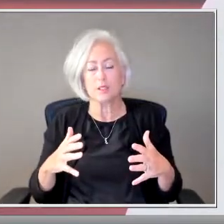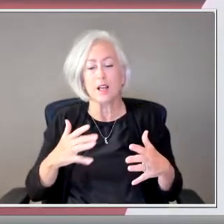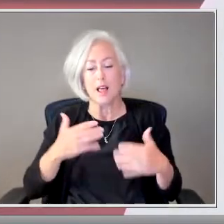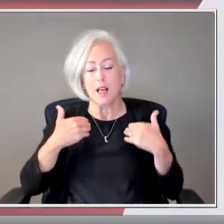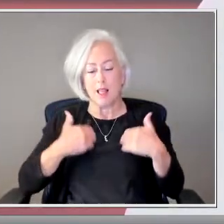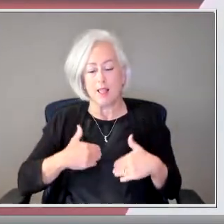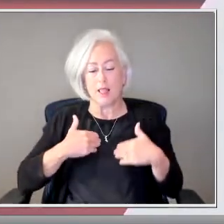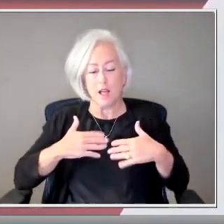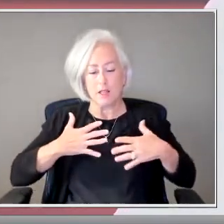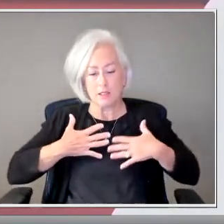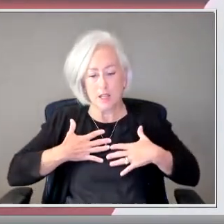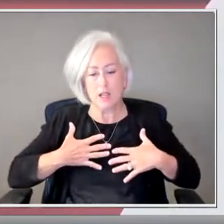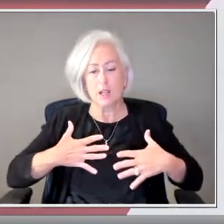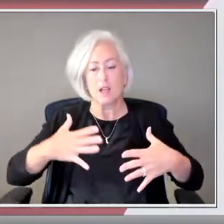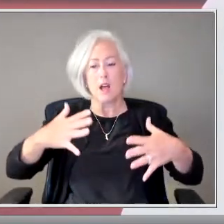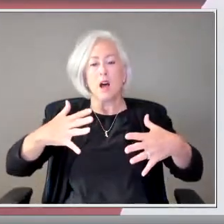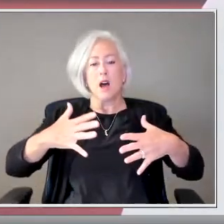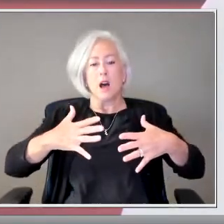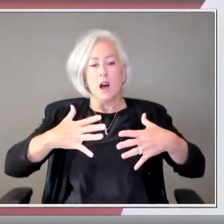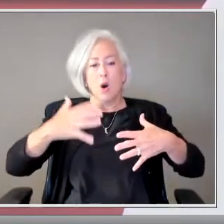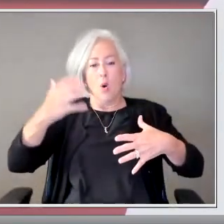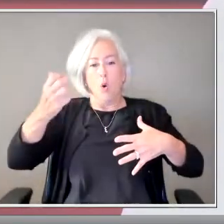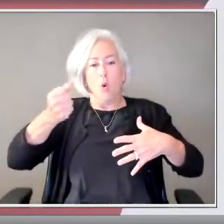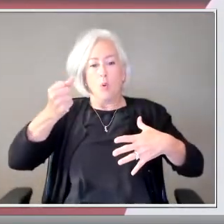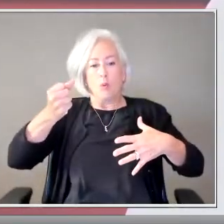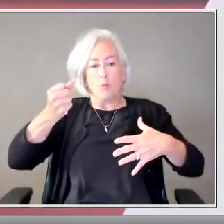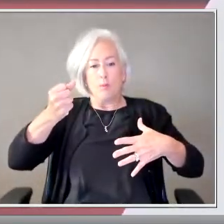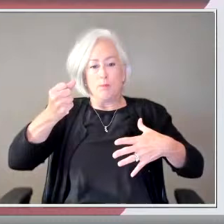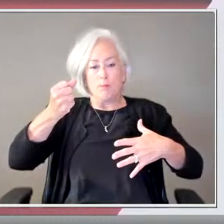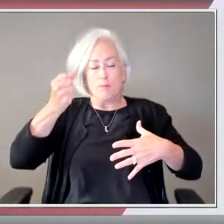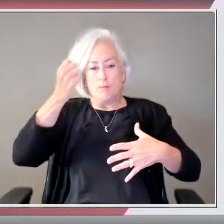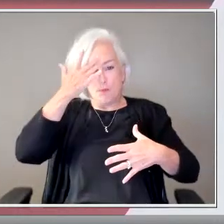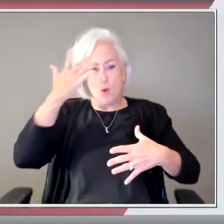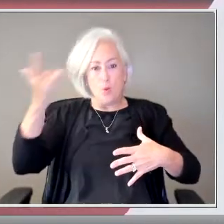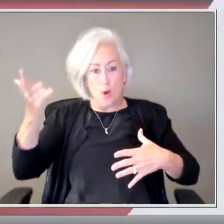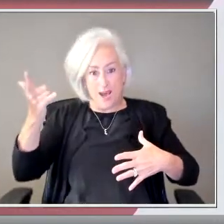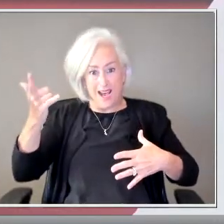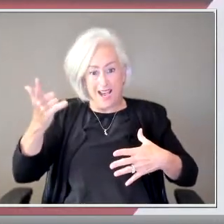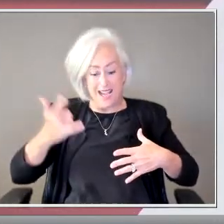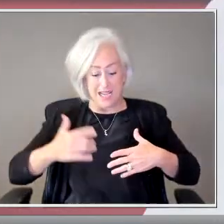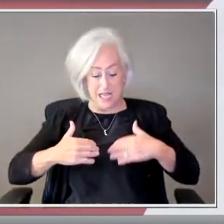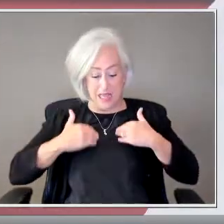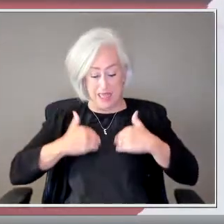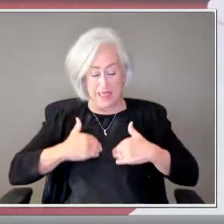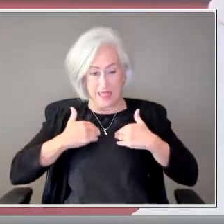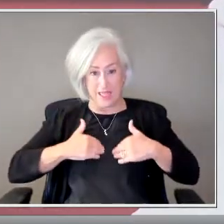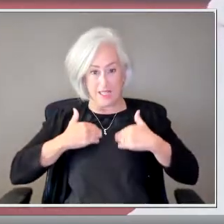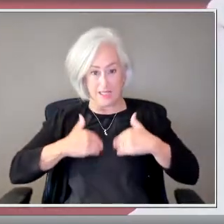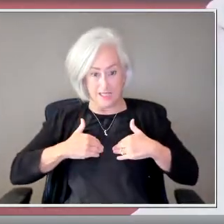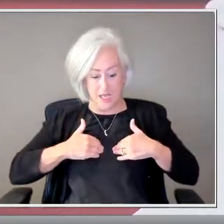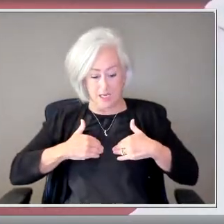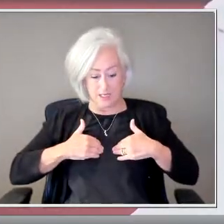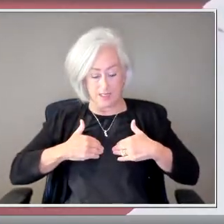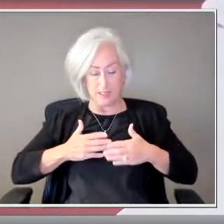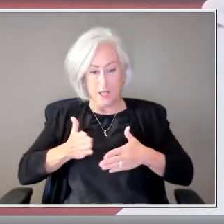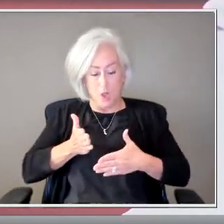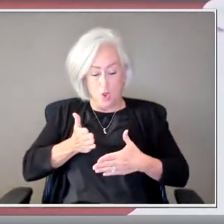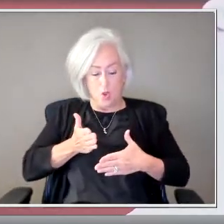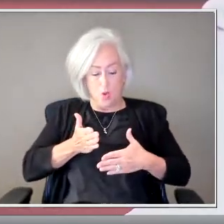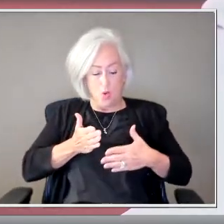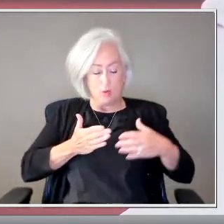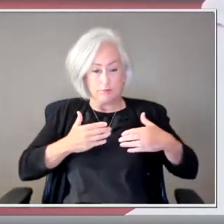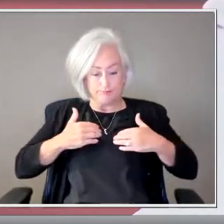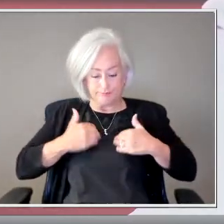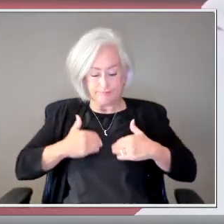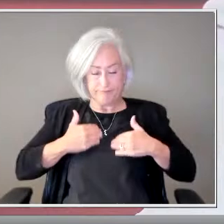it before this, but there's lungs sitting between the heart and the chest wall, and you know the breast curves around the chest wall from the